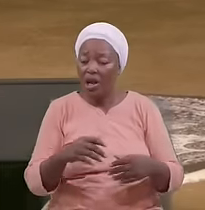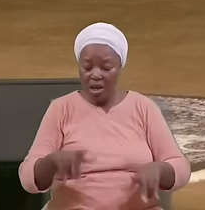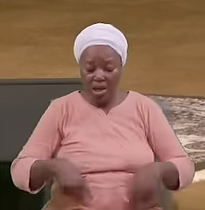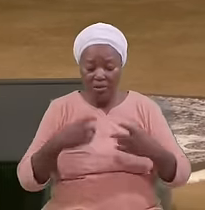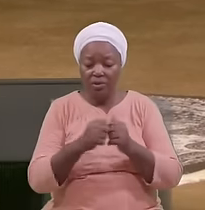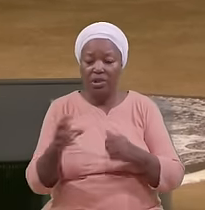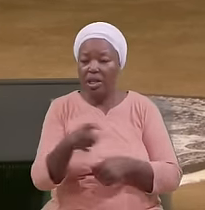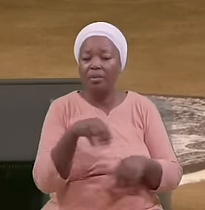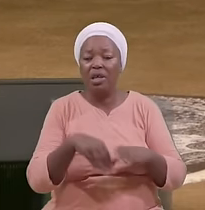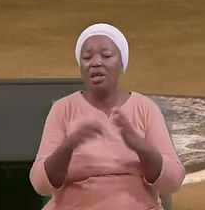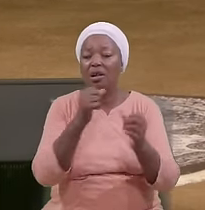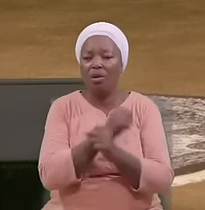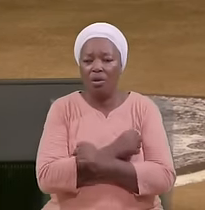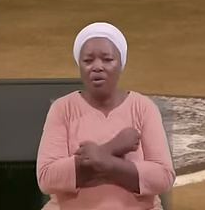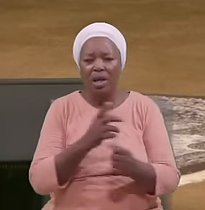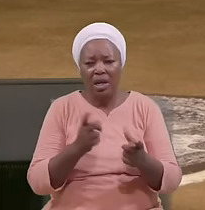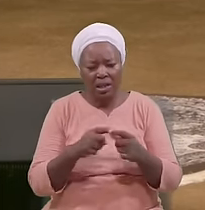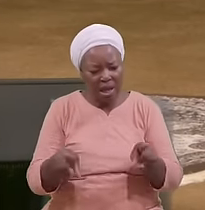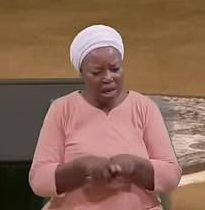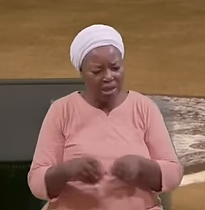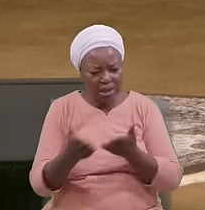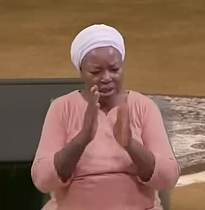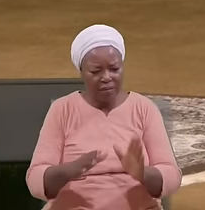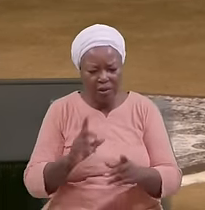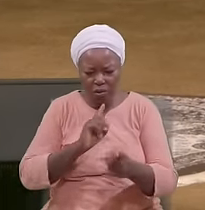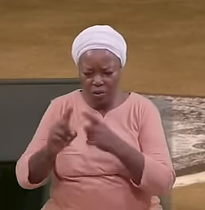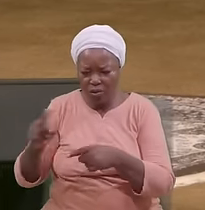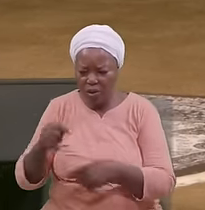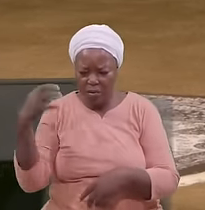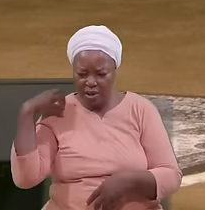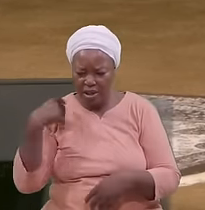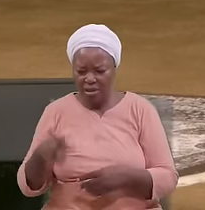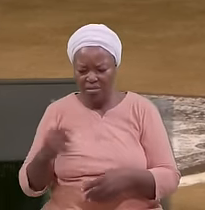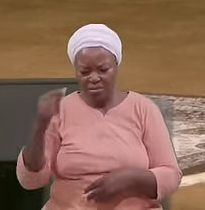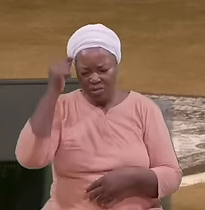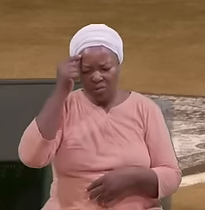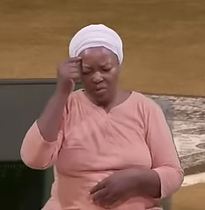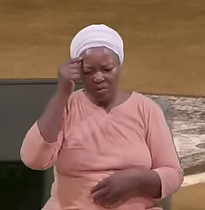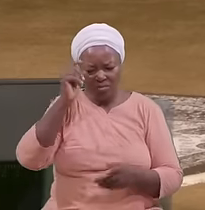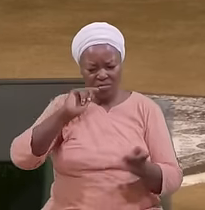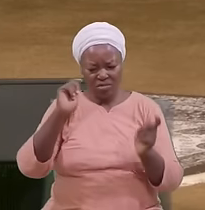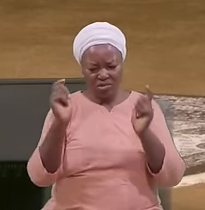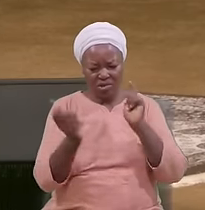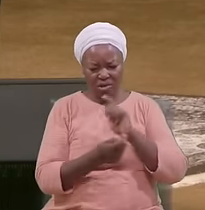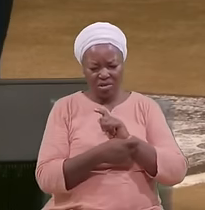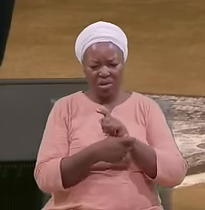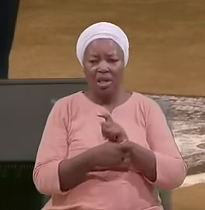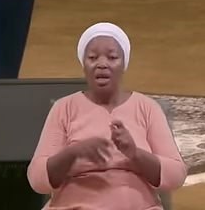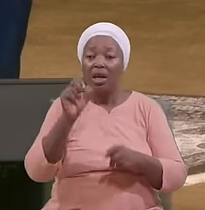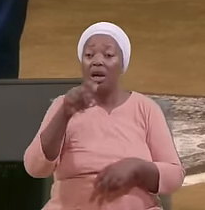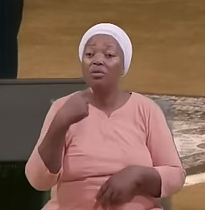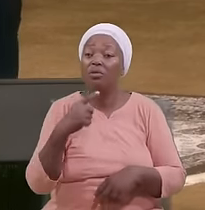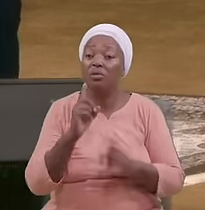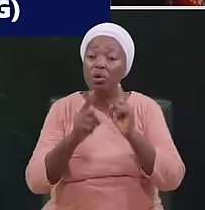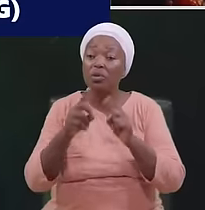spoke to him, his thoughts changed. Can you speak to people this year in such